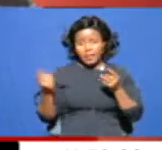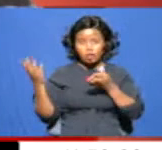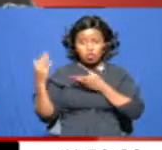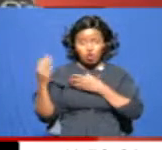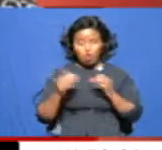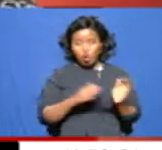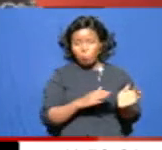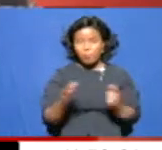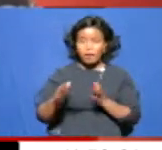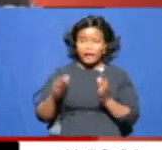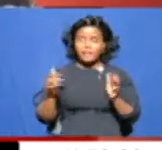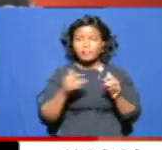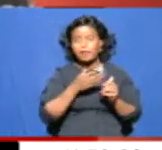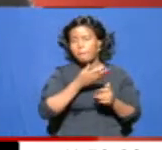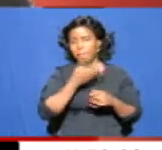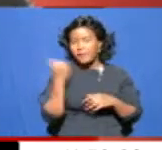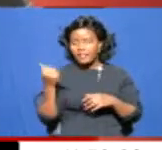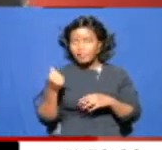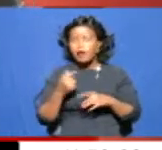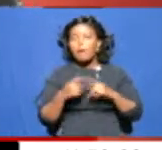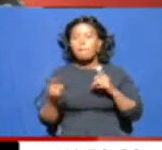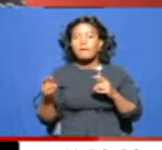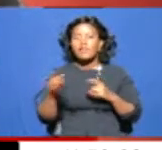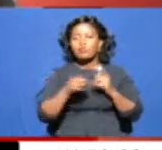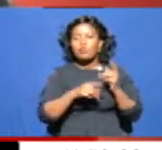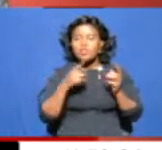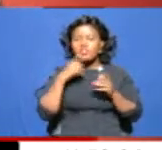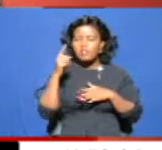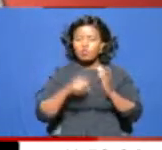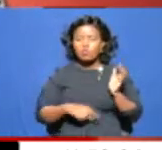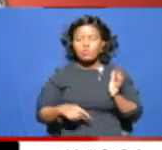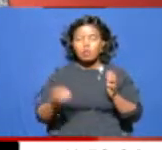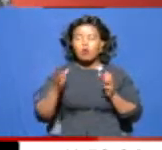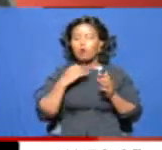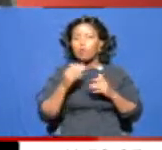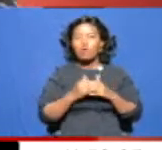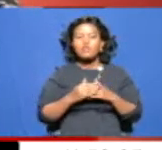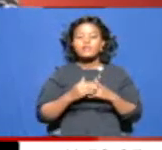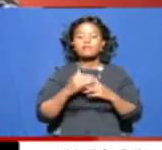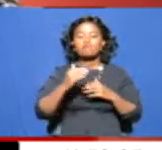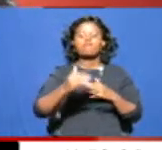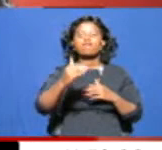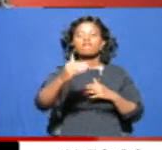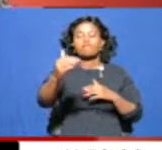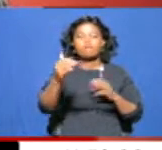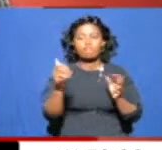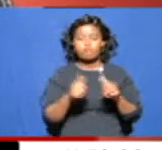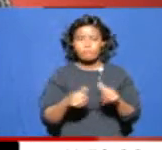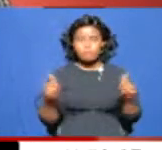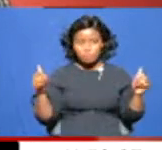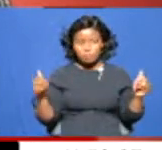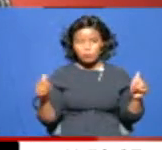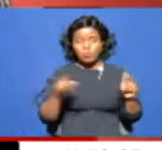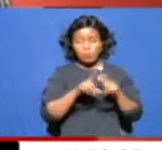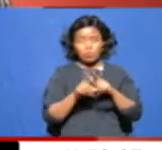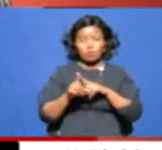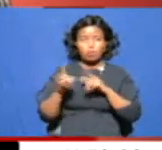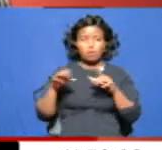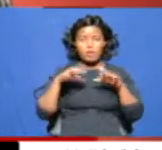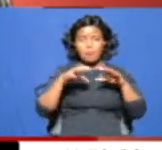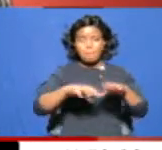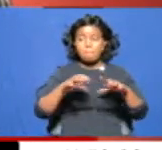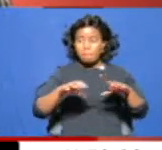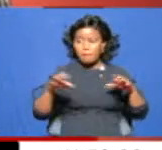always said that maybe a step forward is what we need, mm-hmm. not a stagnant step. And for the marketing purpose, I'll